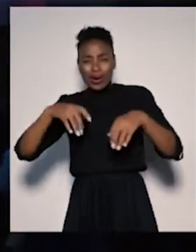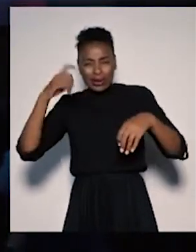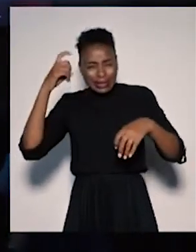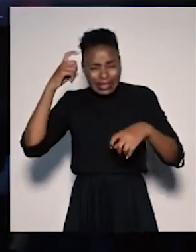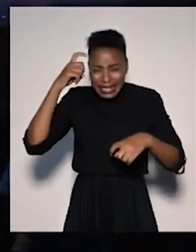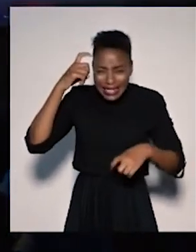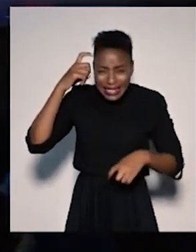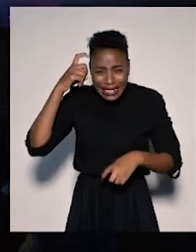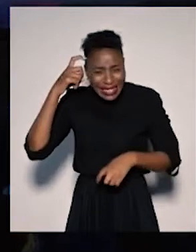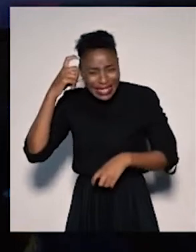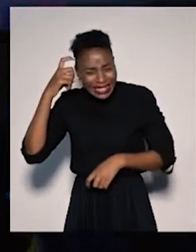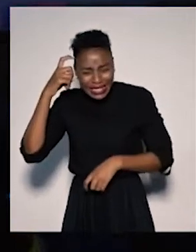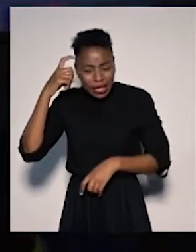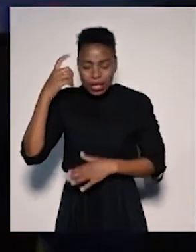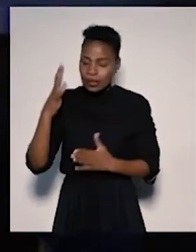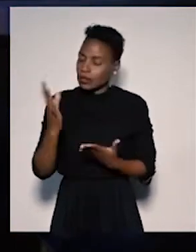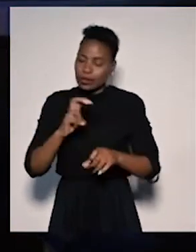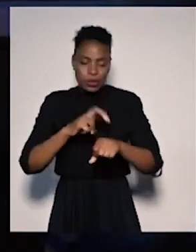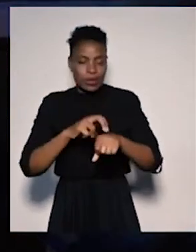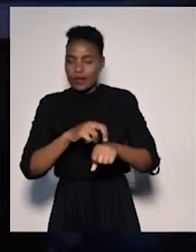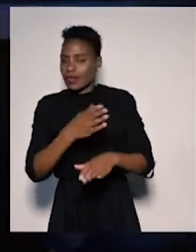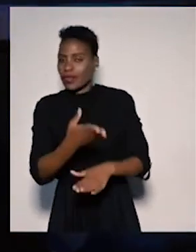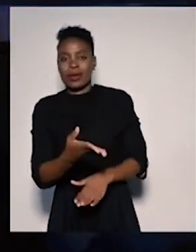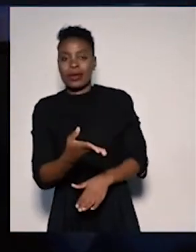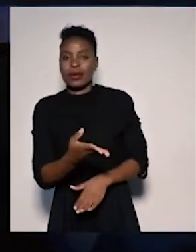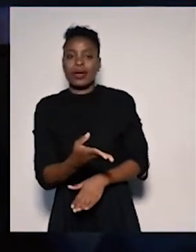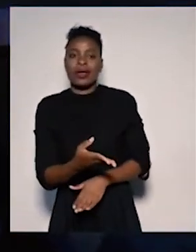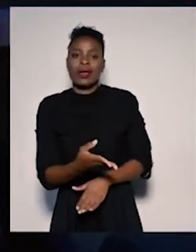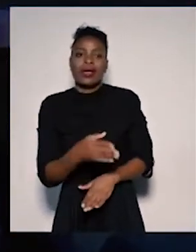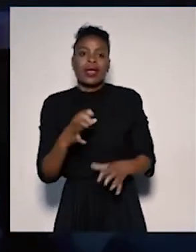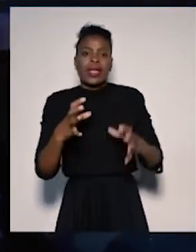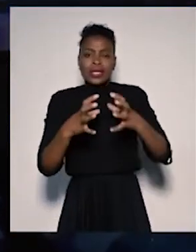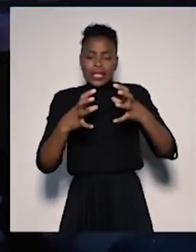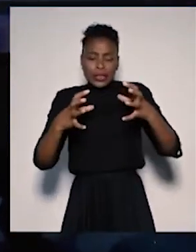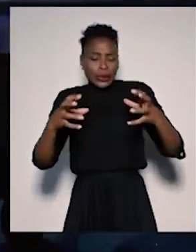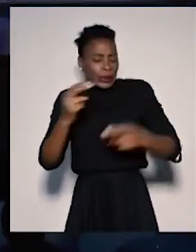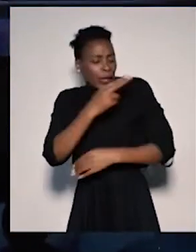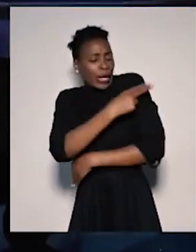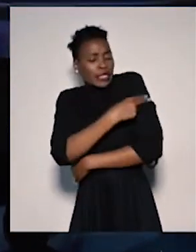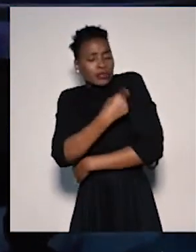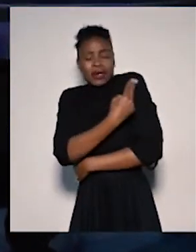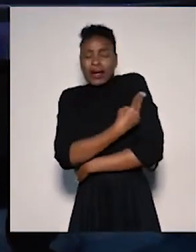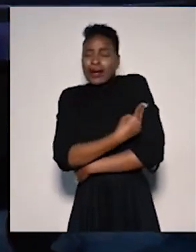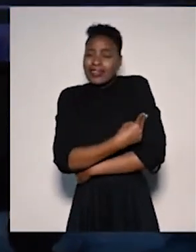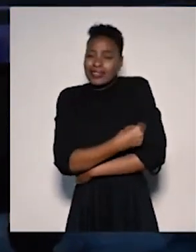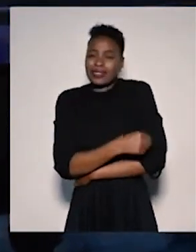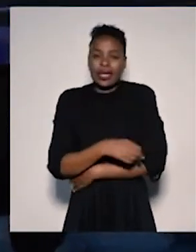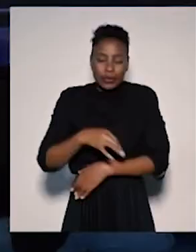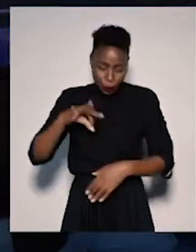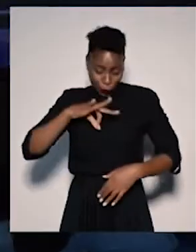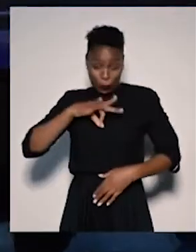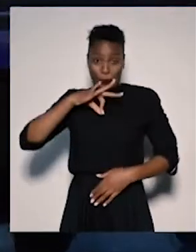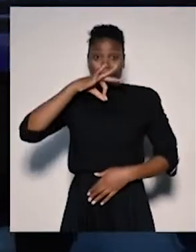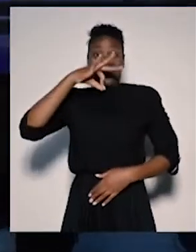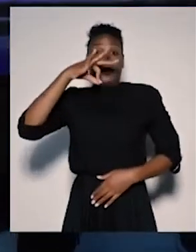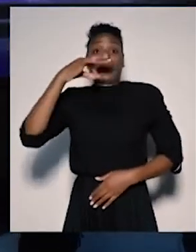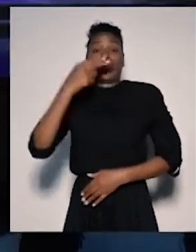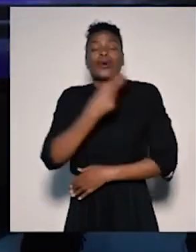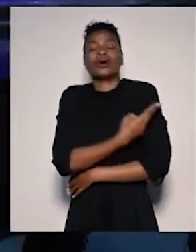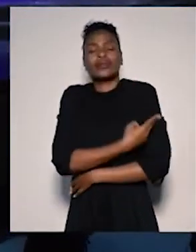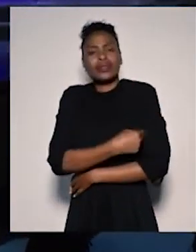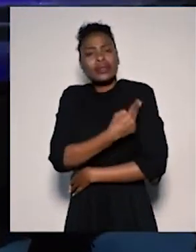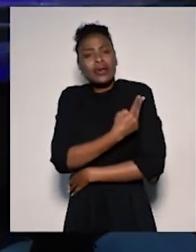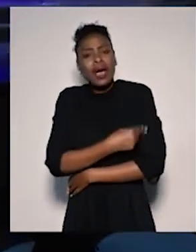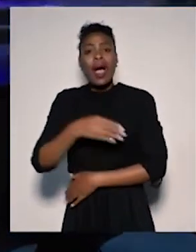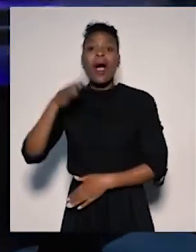no need for that. This is a huge hospital, divine hospital,